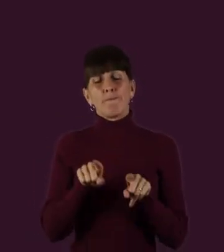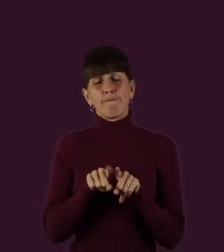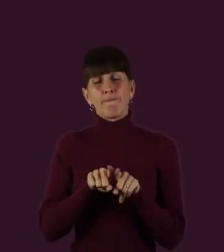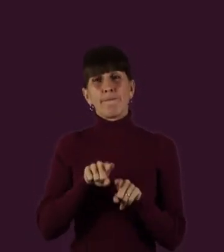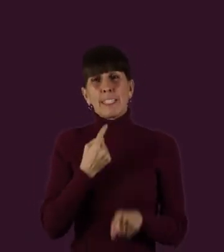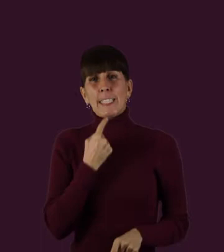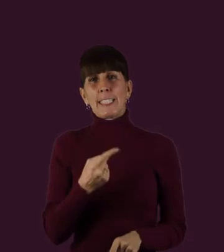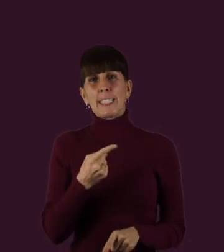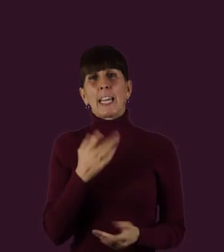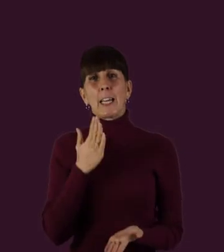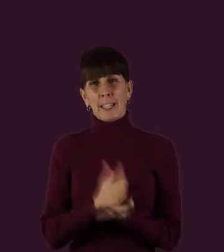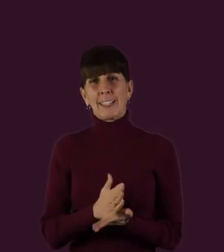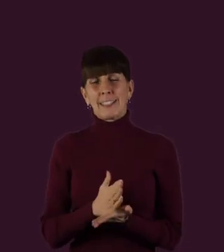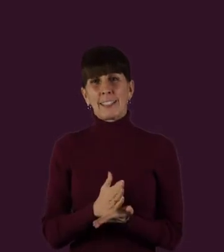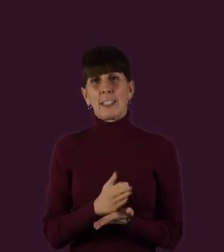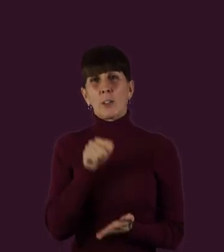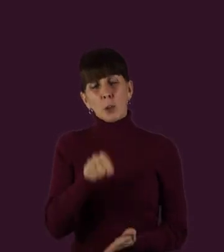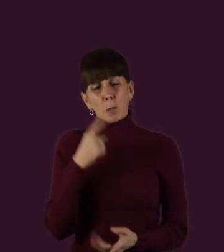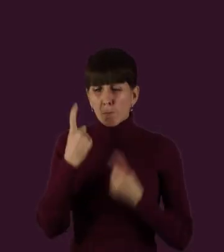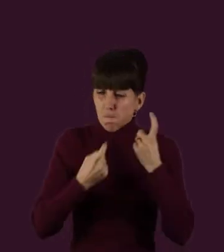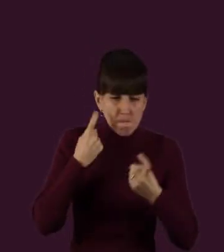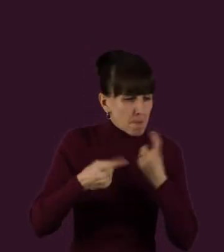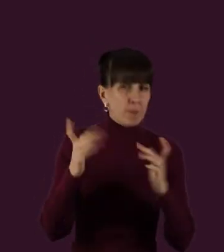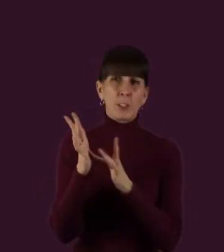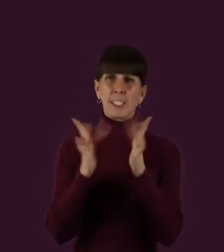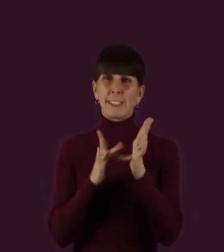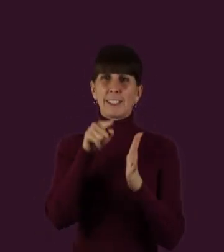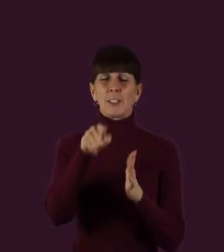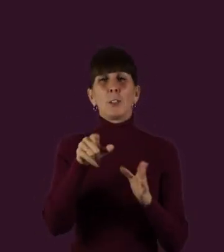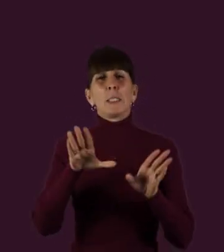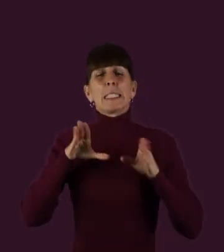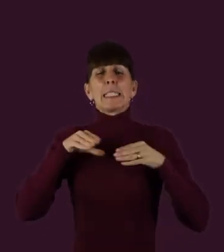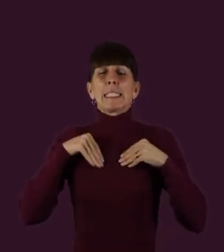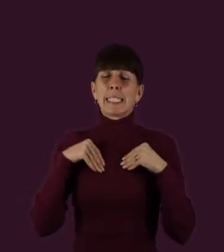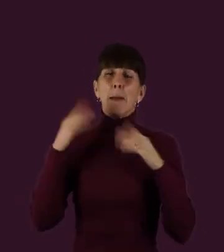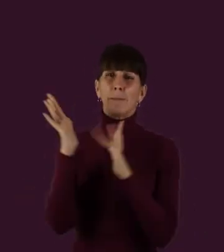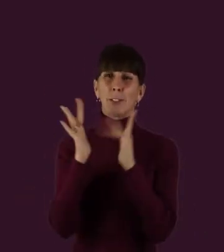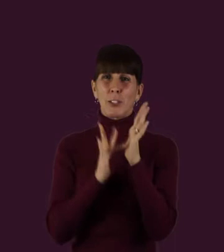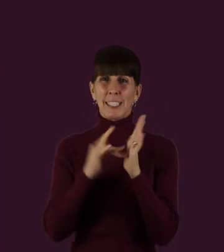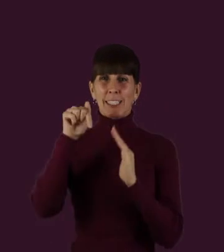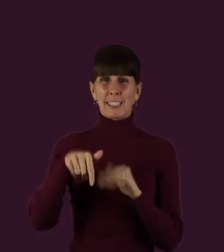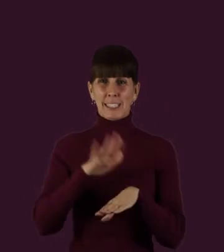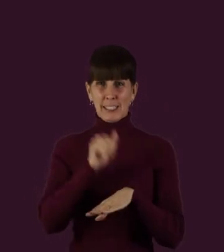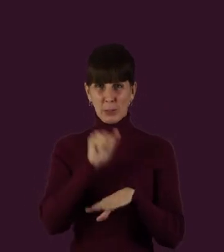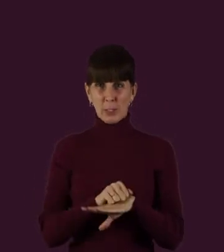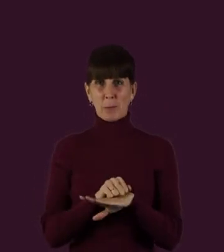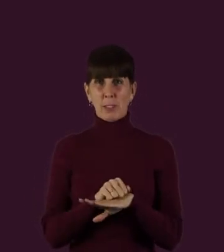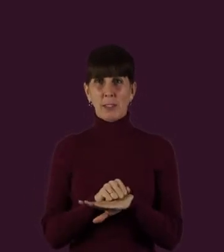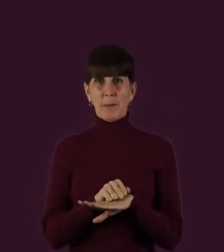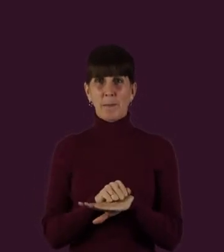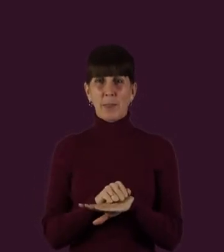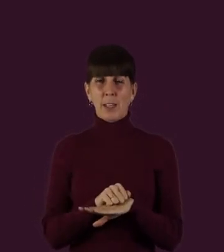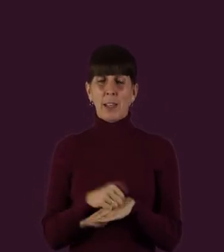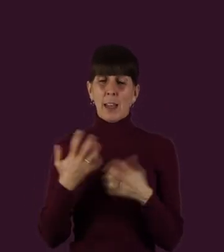your eyes open to see him, that you'll say yes and that you will encounter Jesus this Christmas